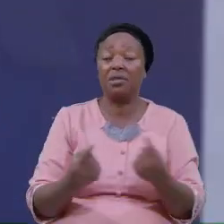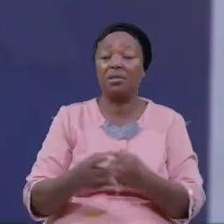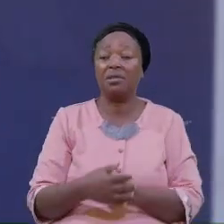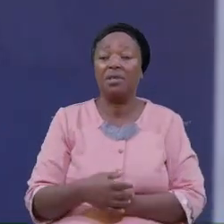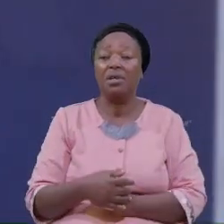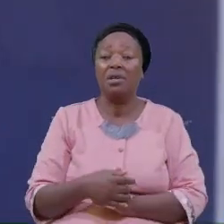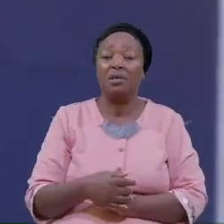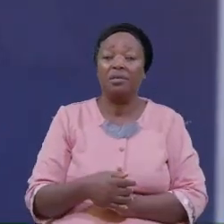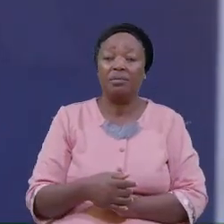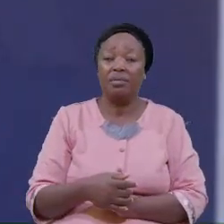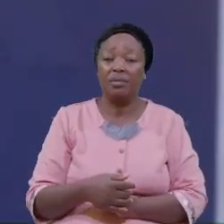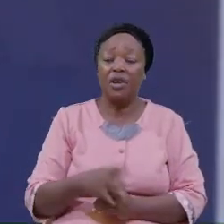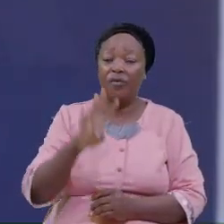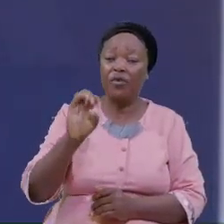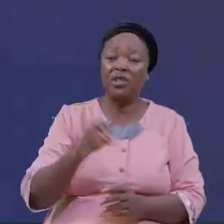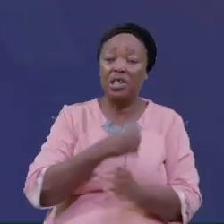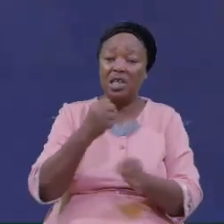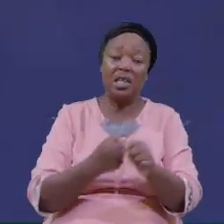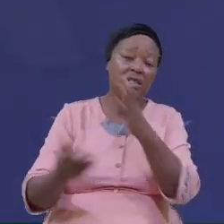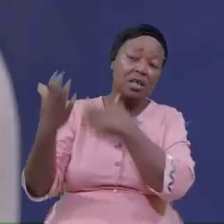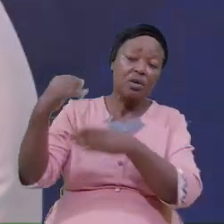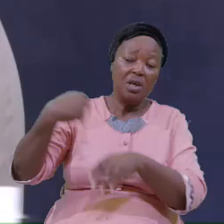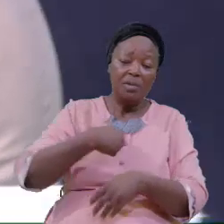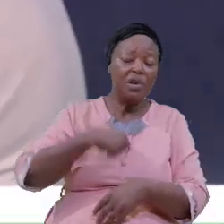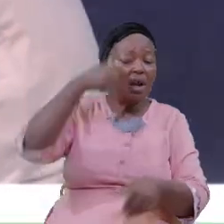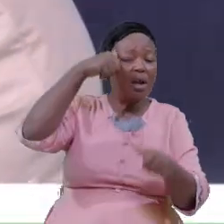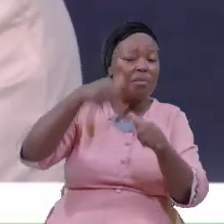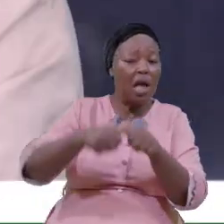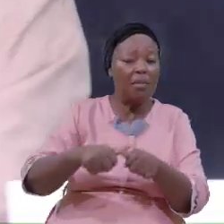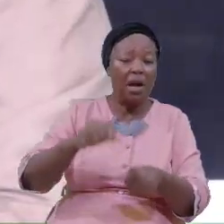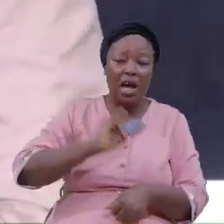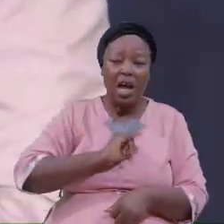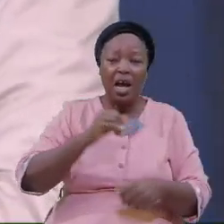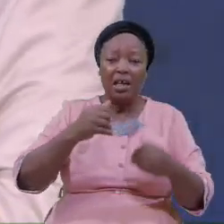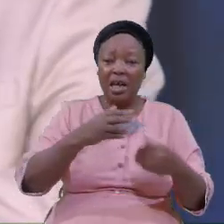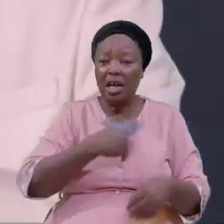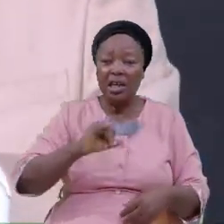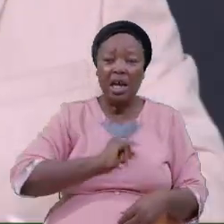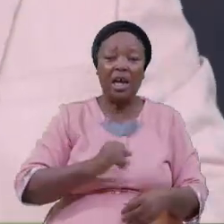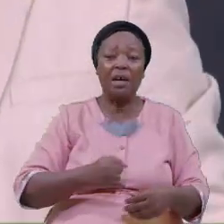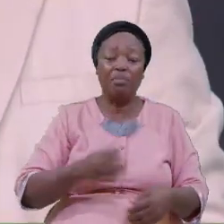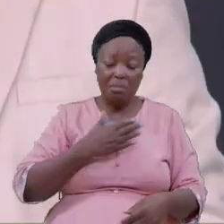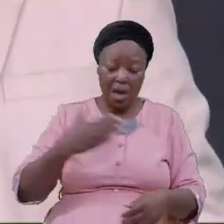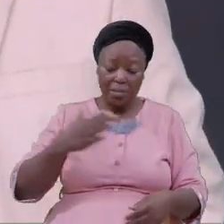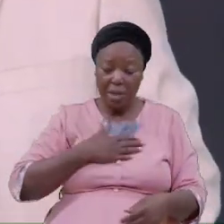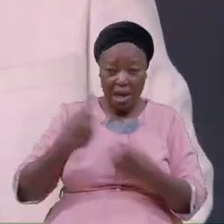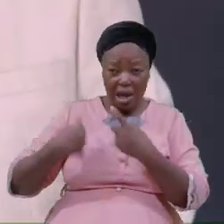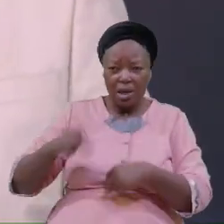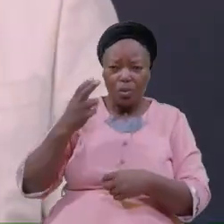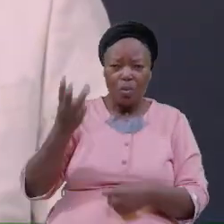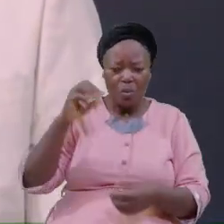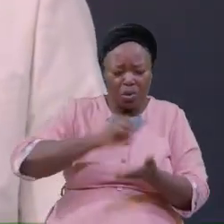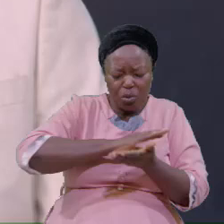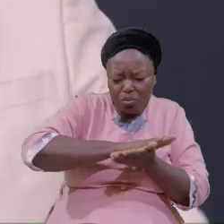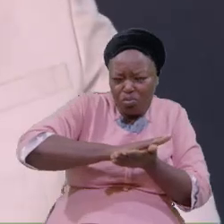40 years ago, I remember my heart was purged. I couldn't think of those vile